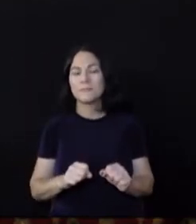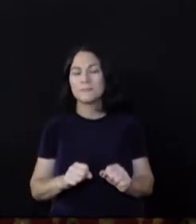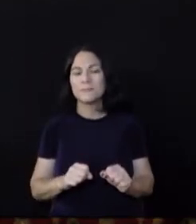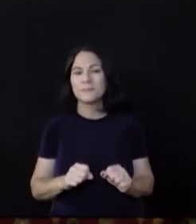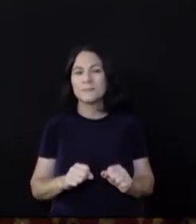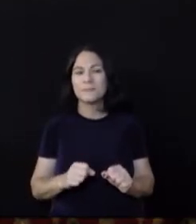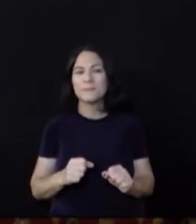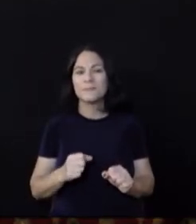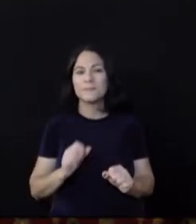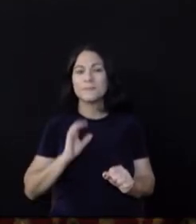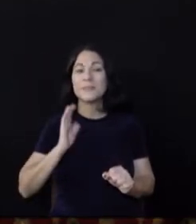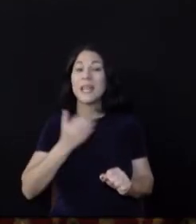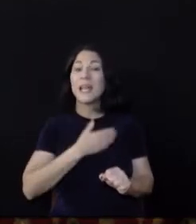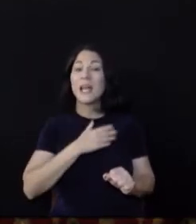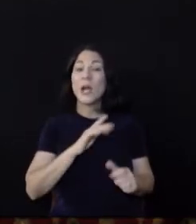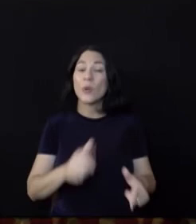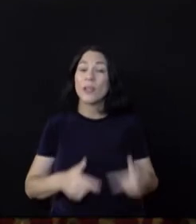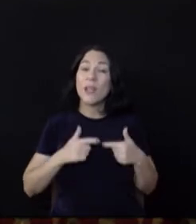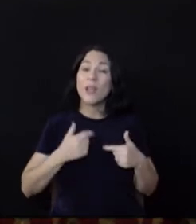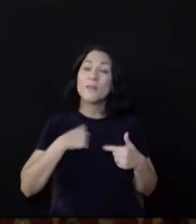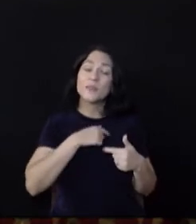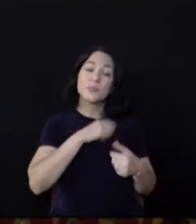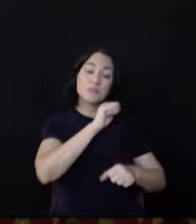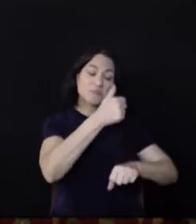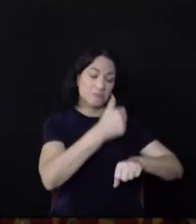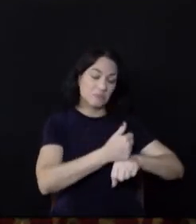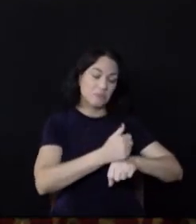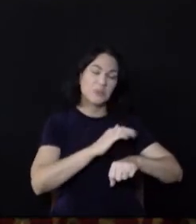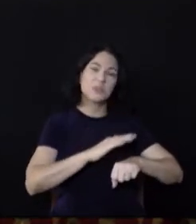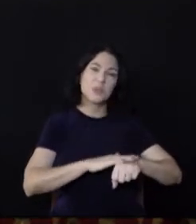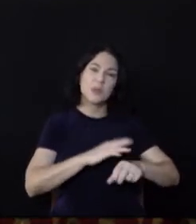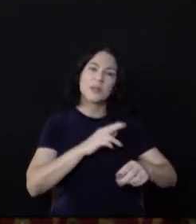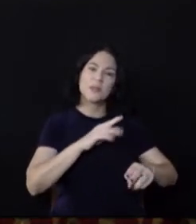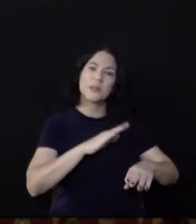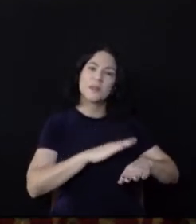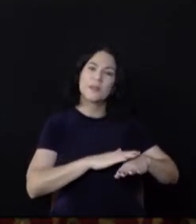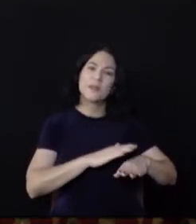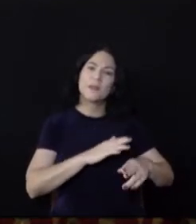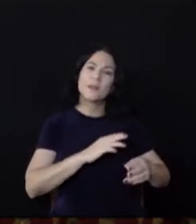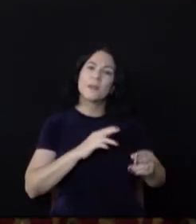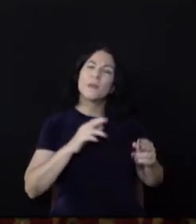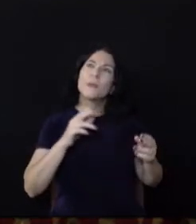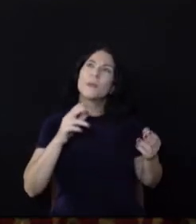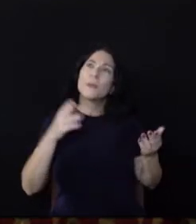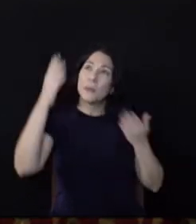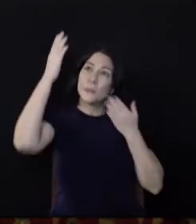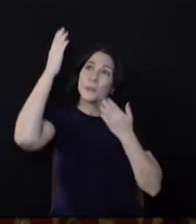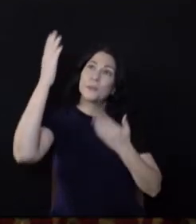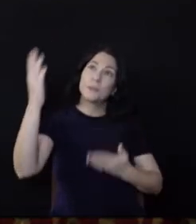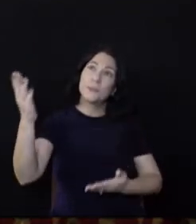We stake our lives on this claim. We stake our lives on who you are.